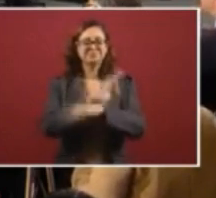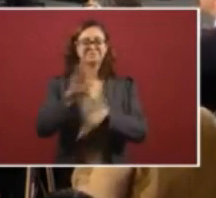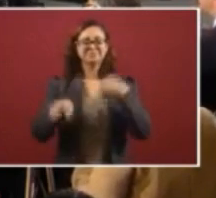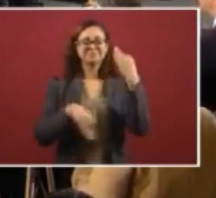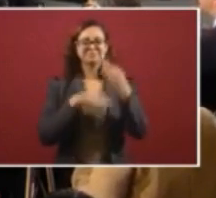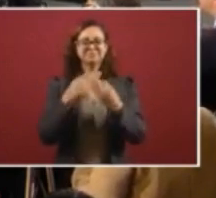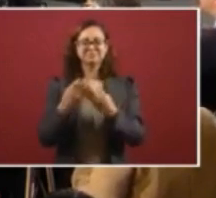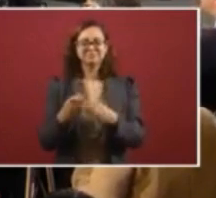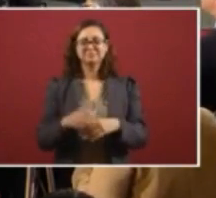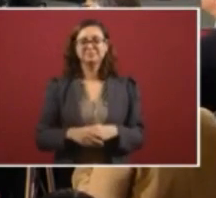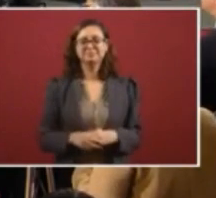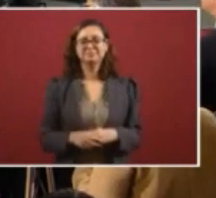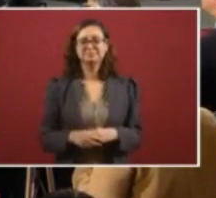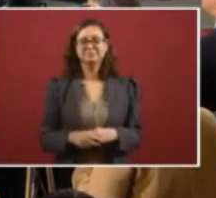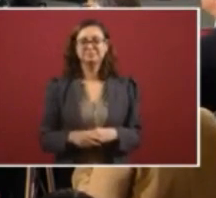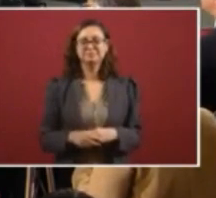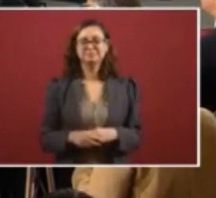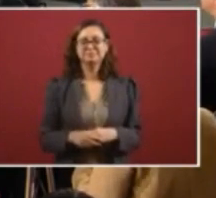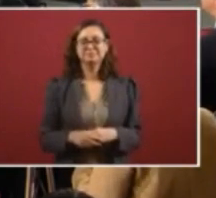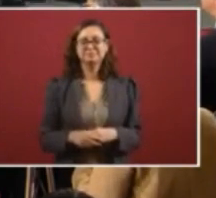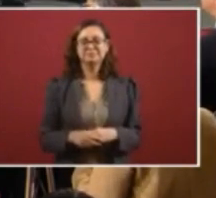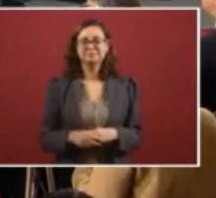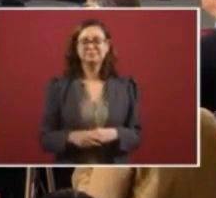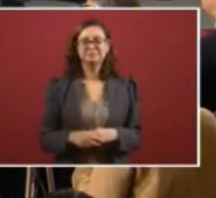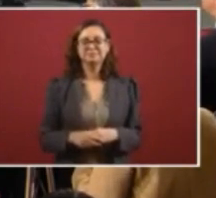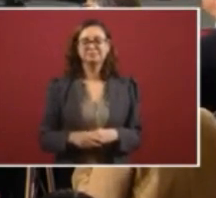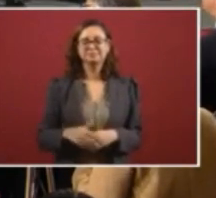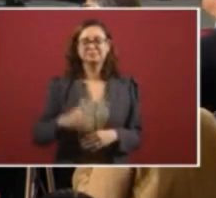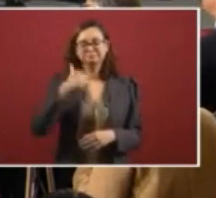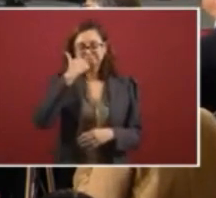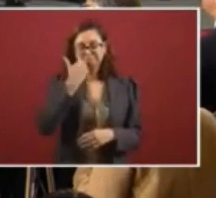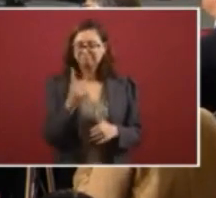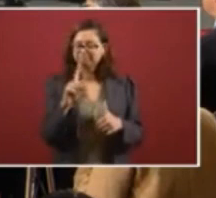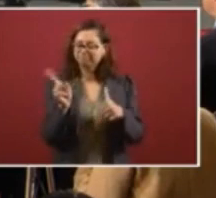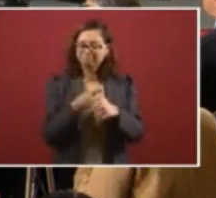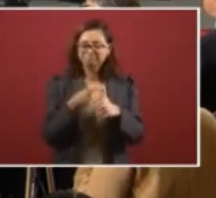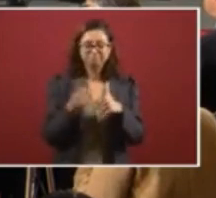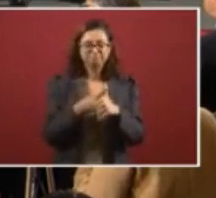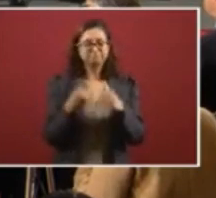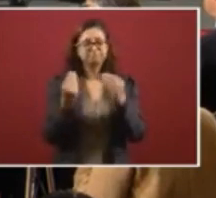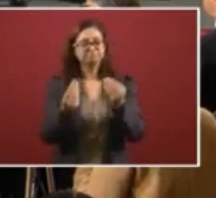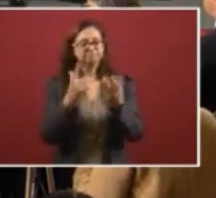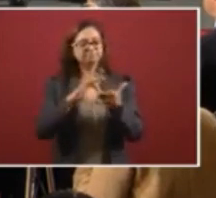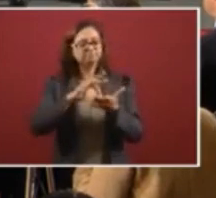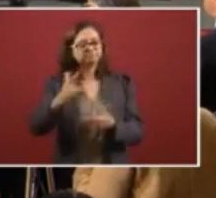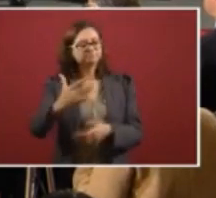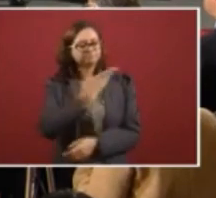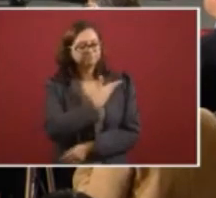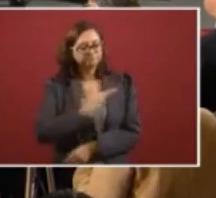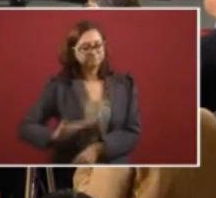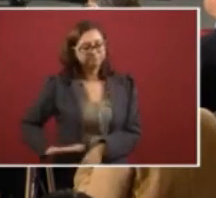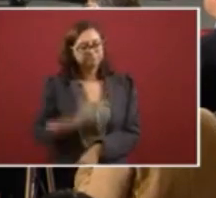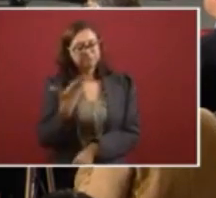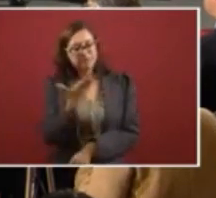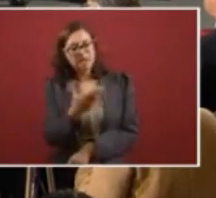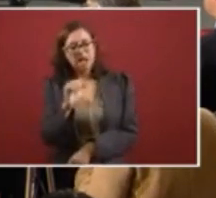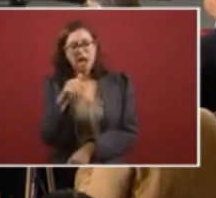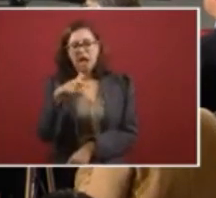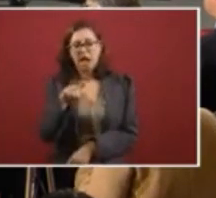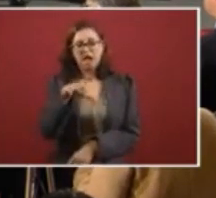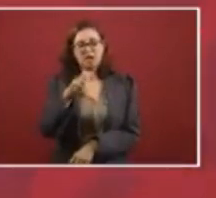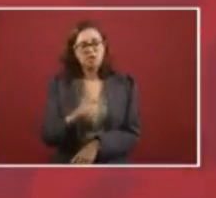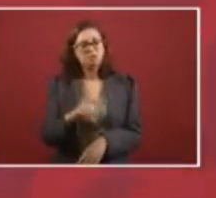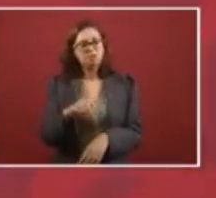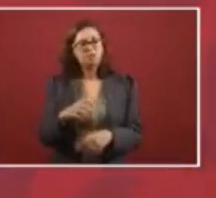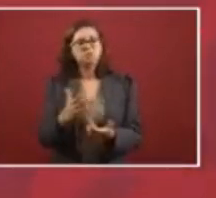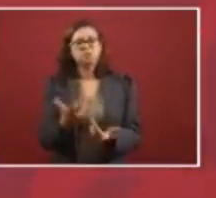So that's Carlos. I guess it's Carlos Slim, maybe? And so we want to show our